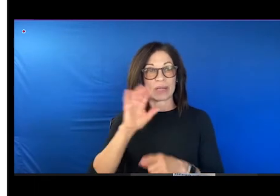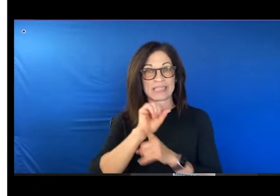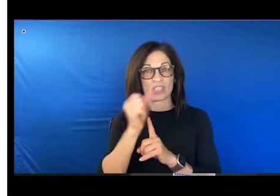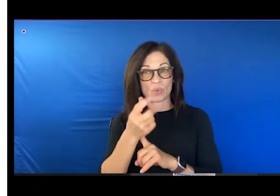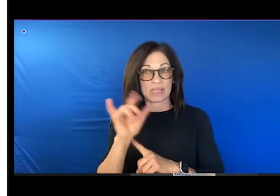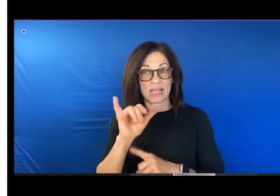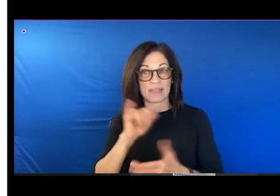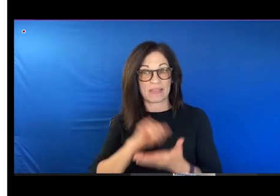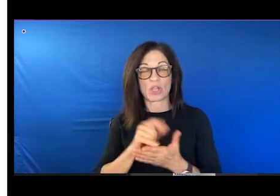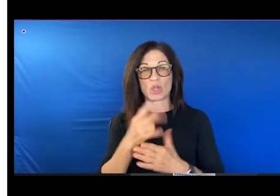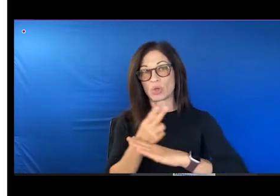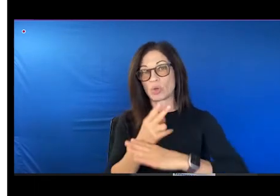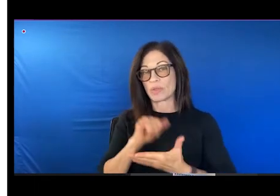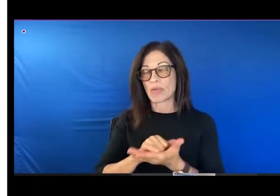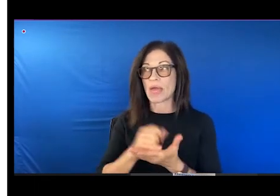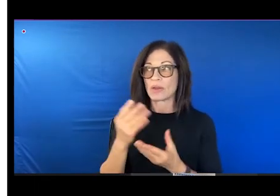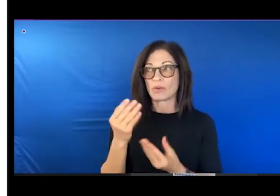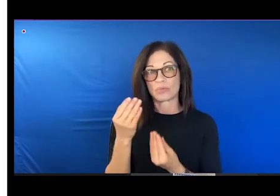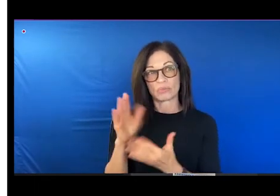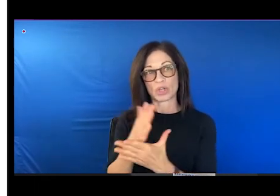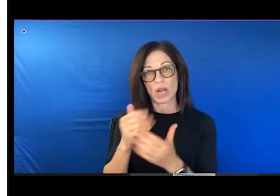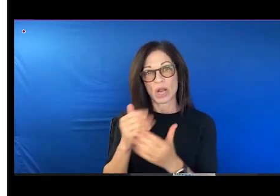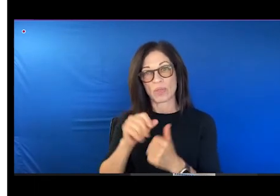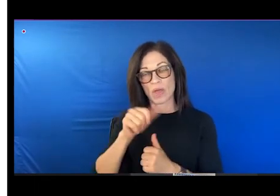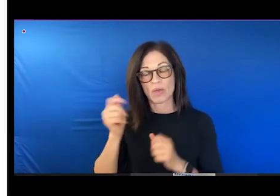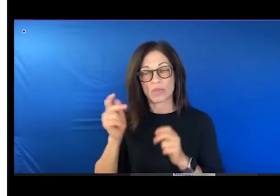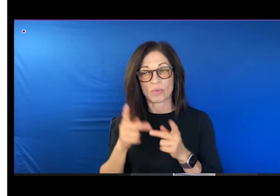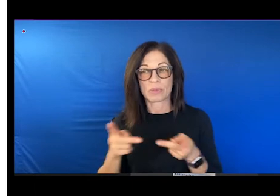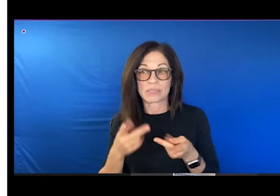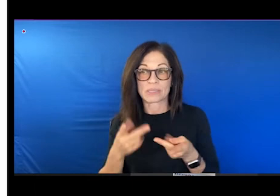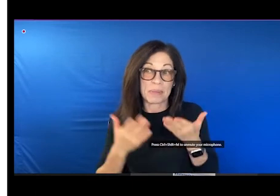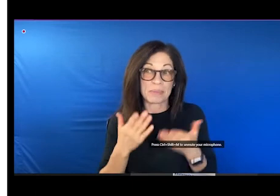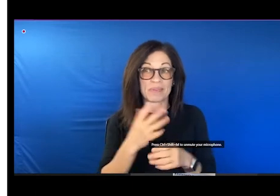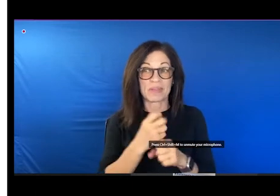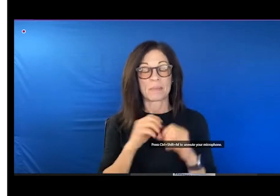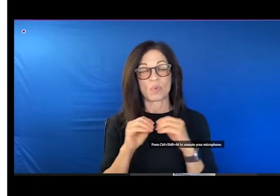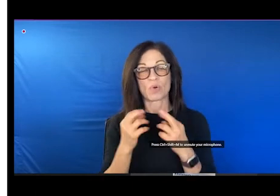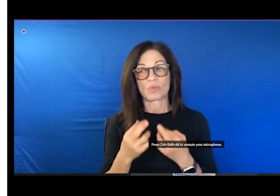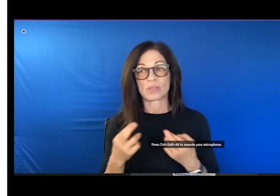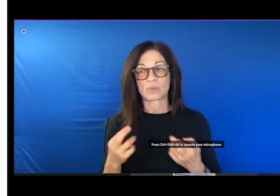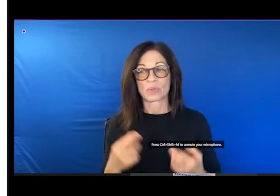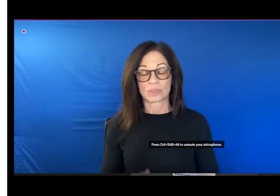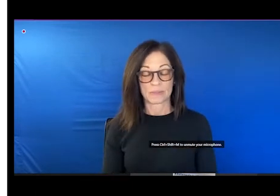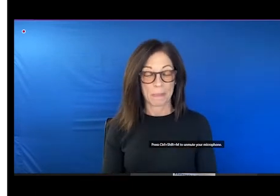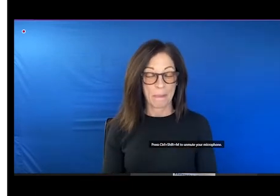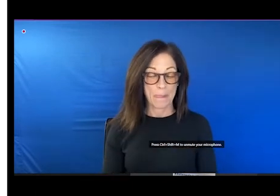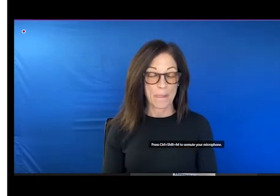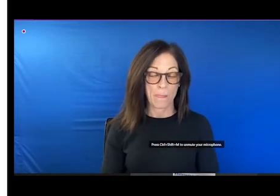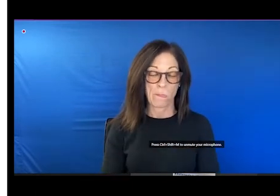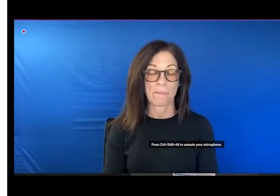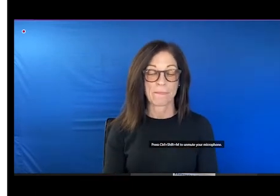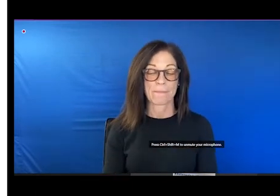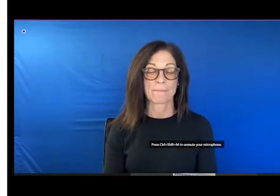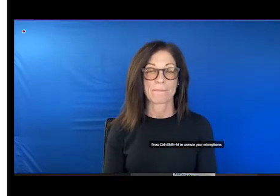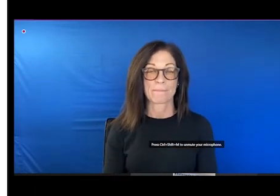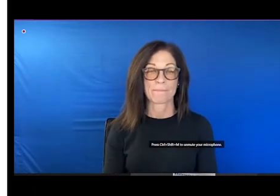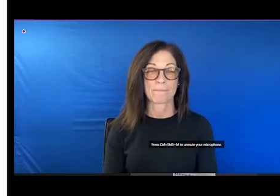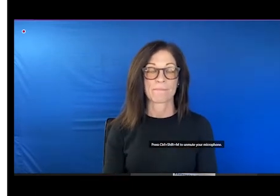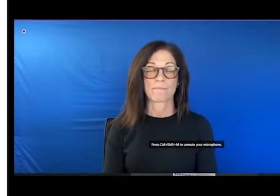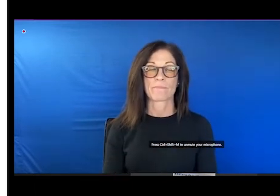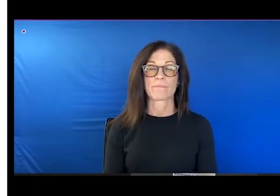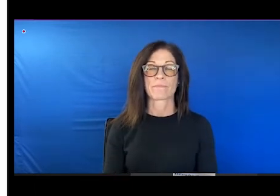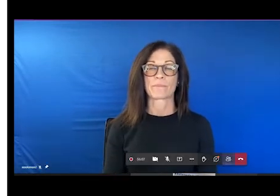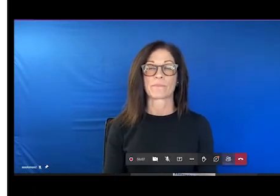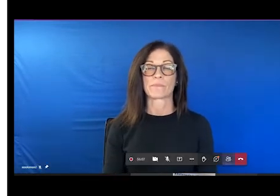like that. You could use that to communicate with other places and even potentially get more resources. On the